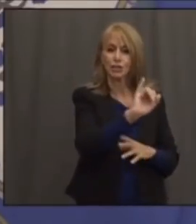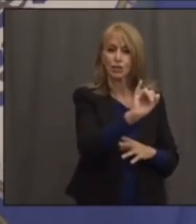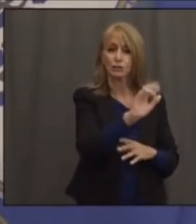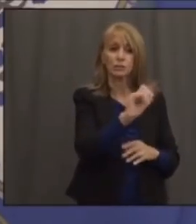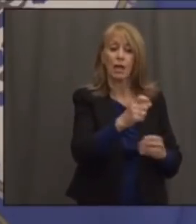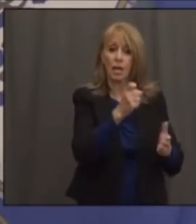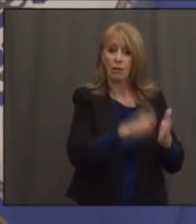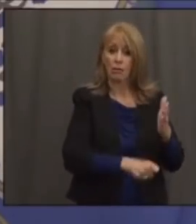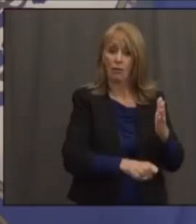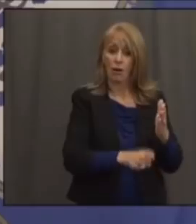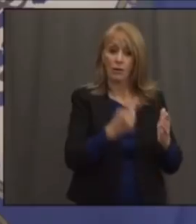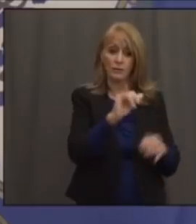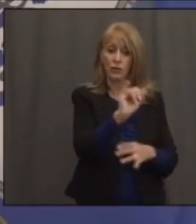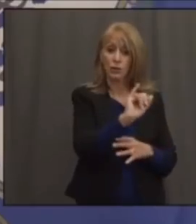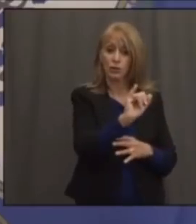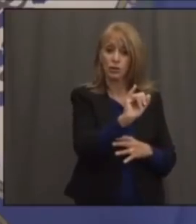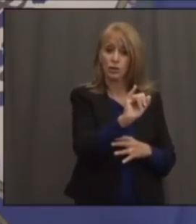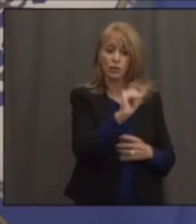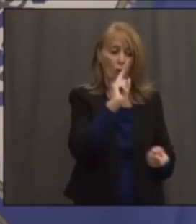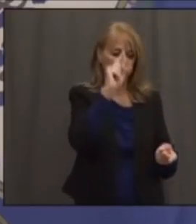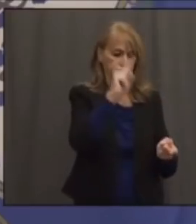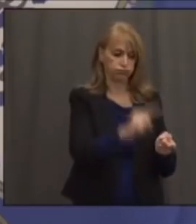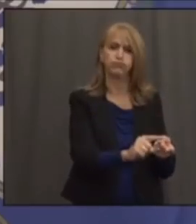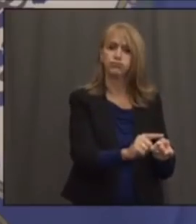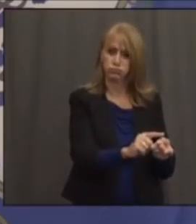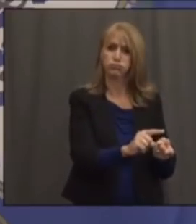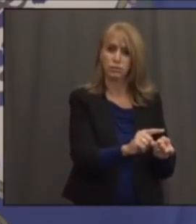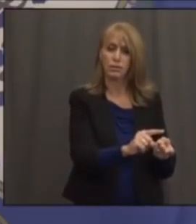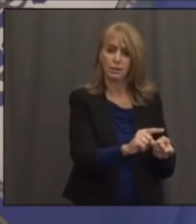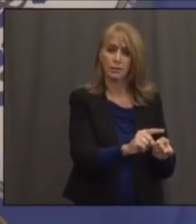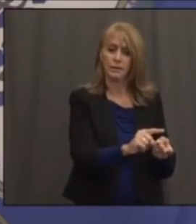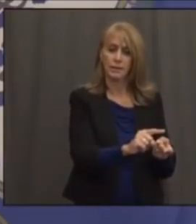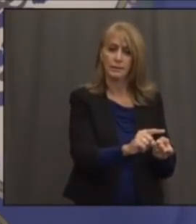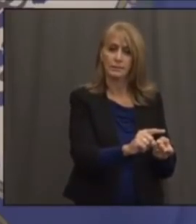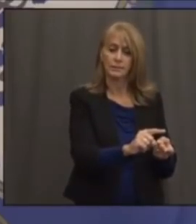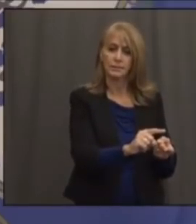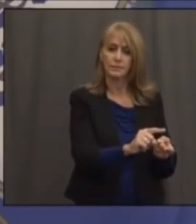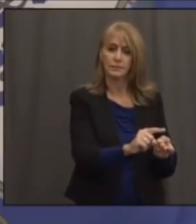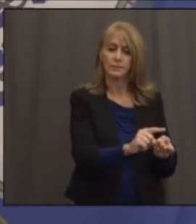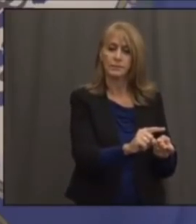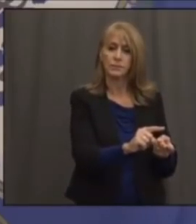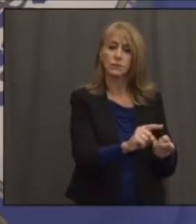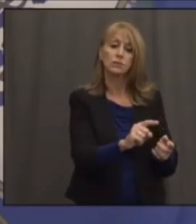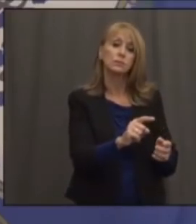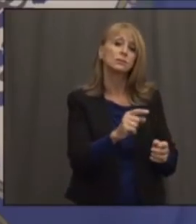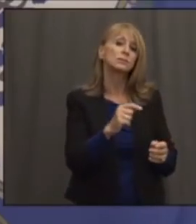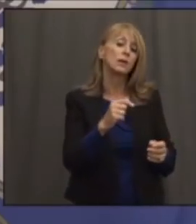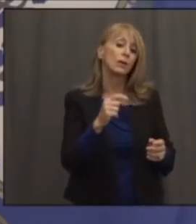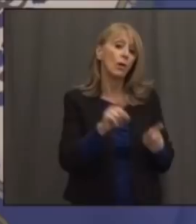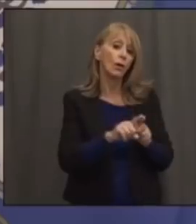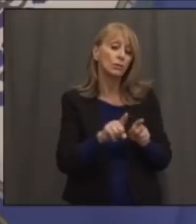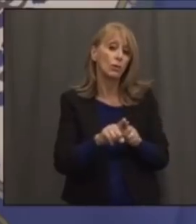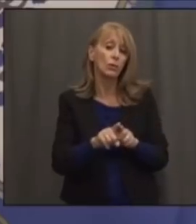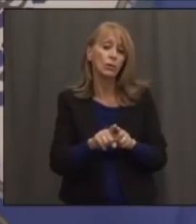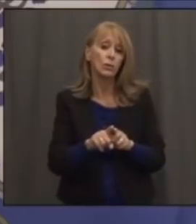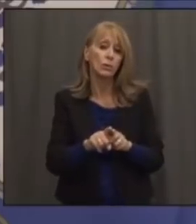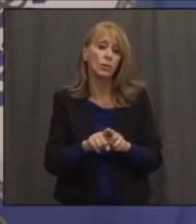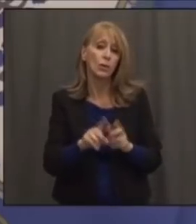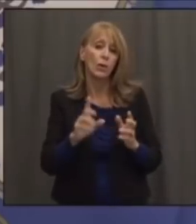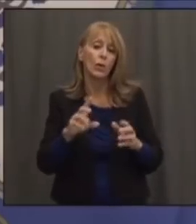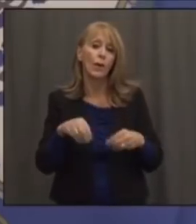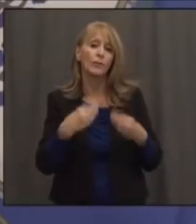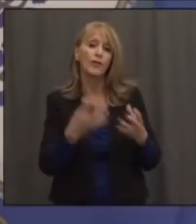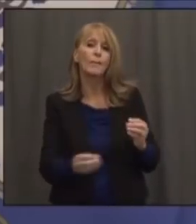there have been dramatically reduced. And if we have our way, we're going to have an additional